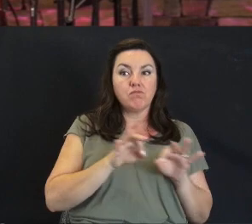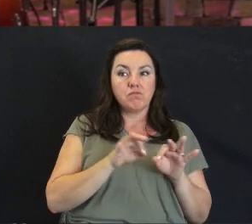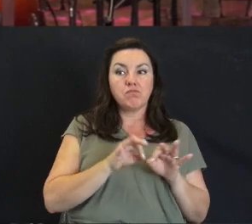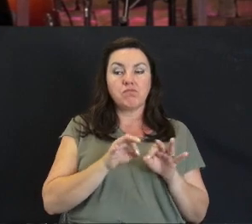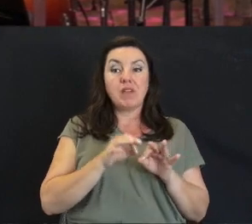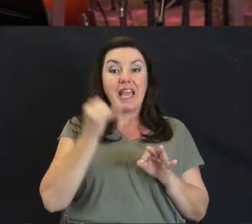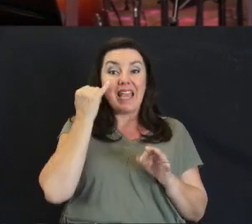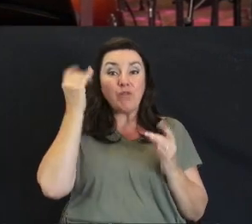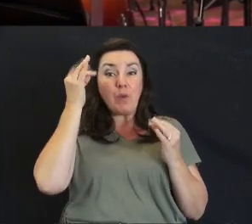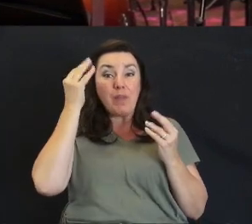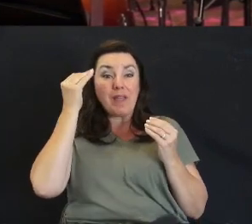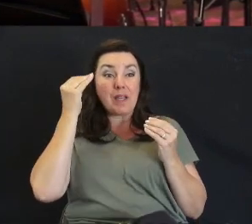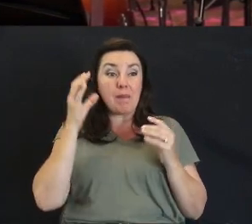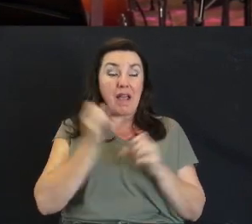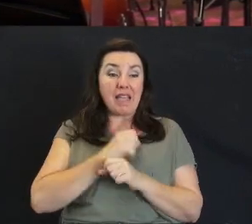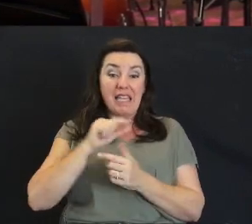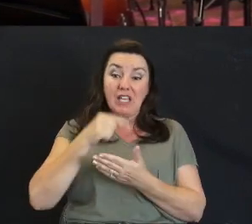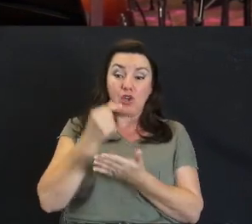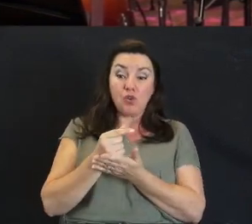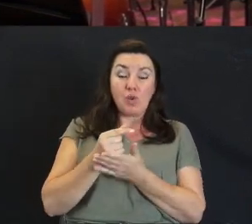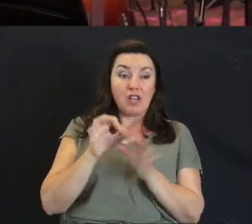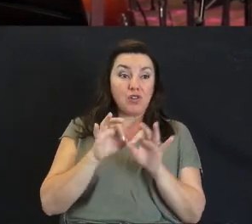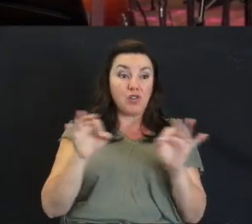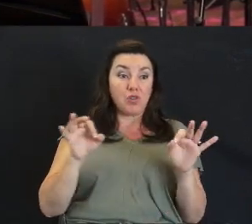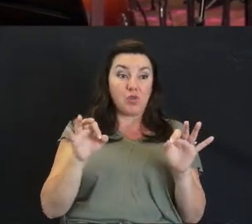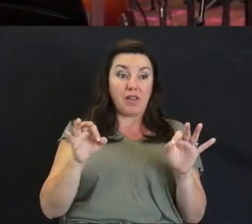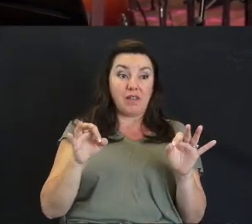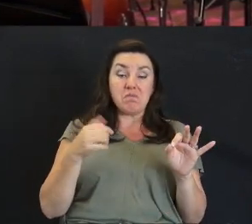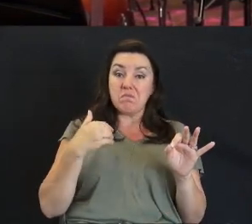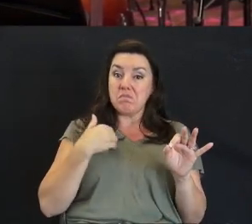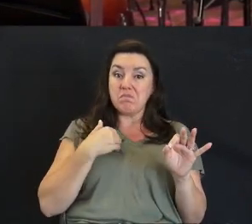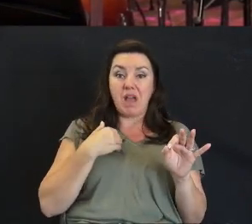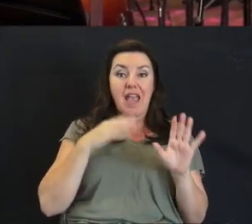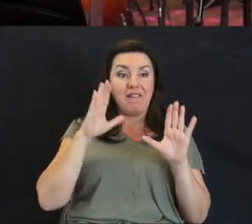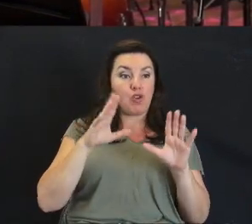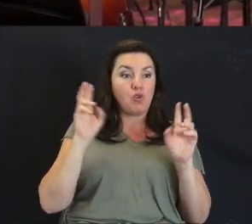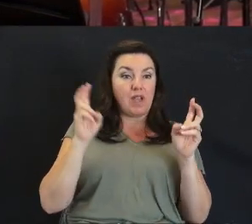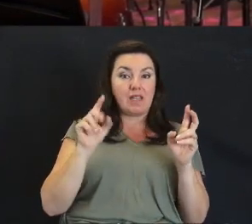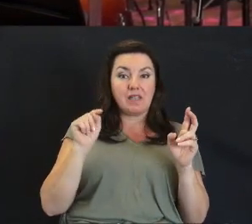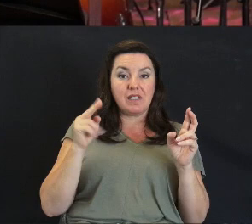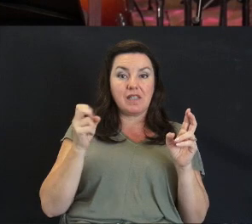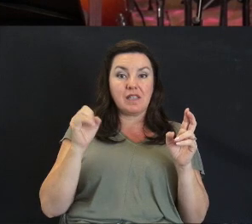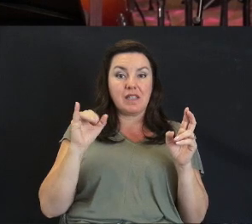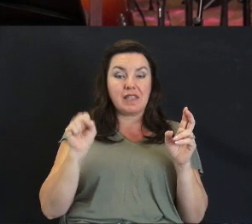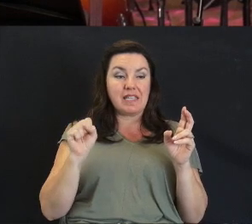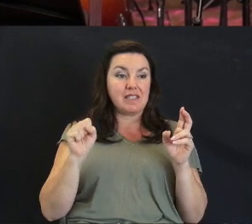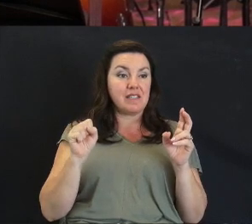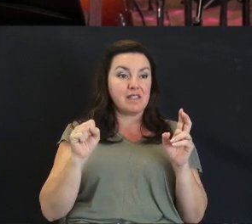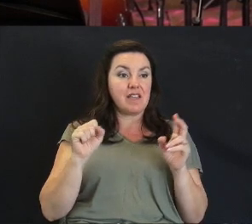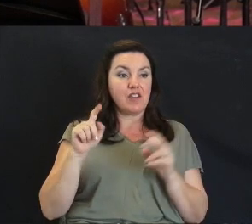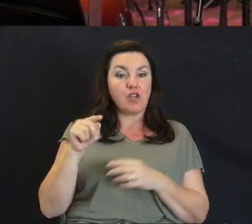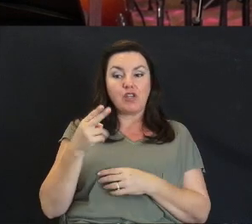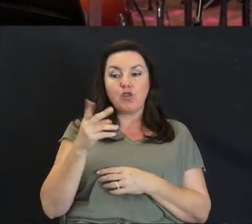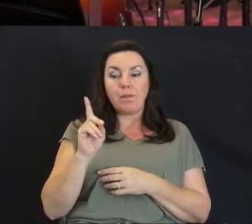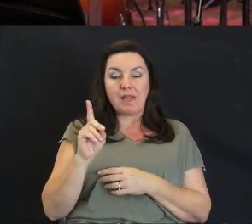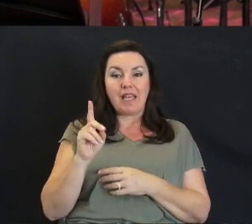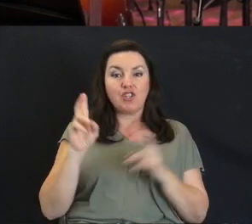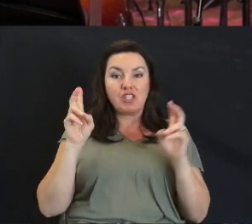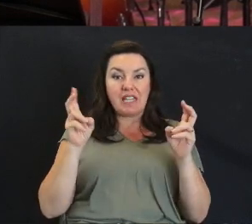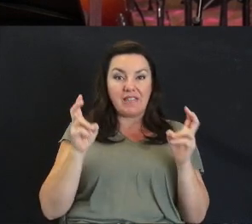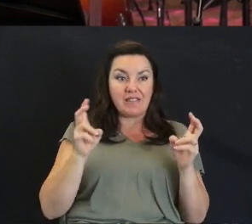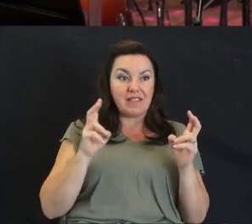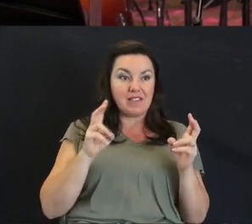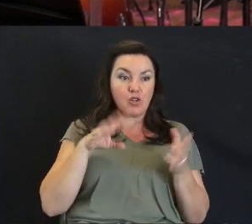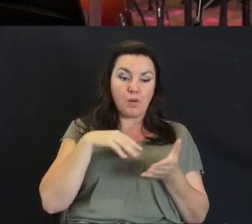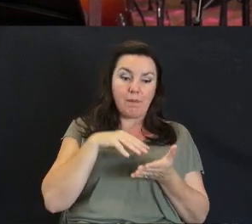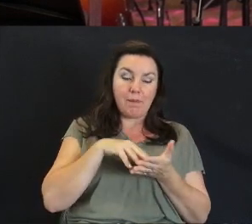About going And getting a graduate degree I have a great doctrinal thesis For you Doctoral thesis for you And that would be To study